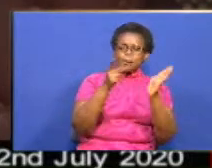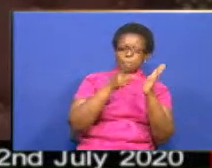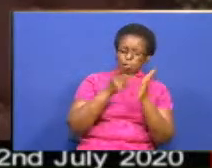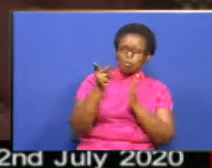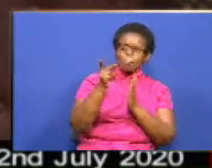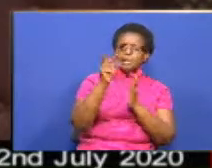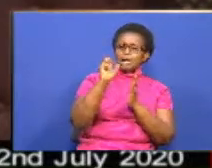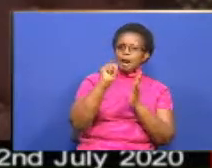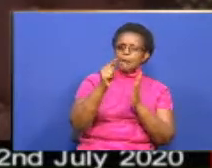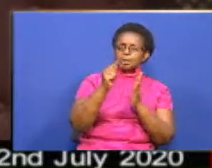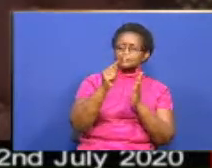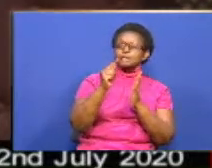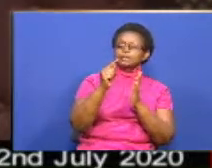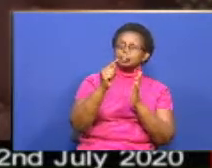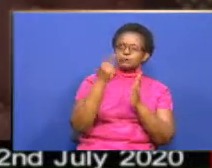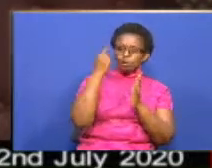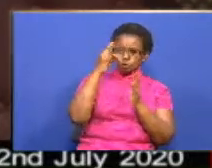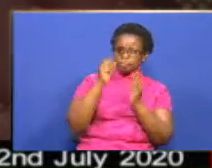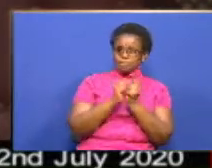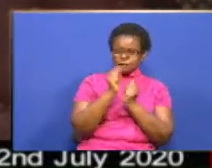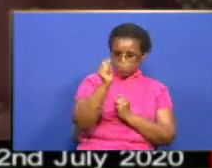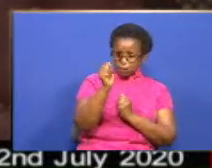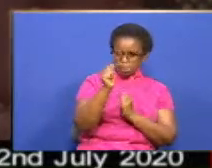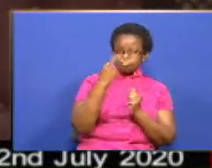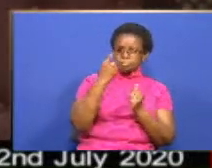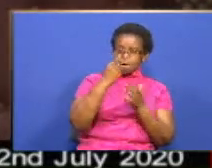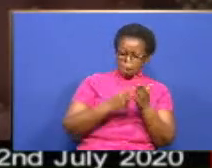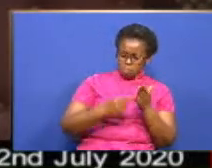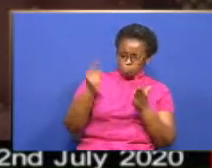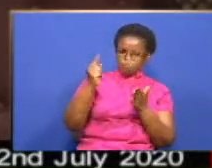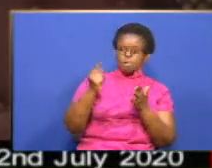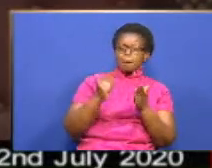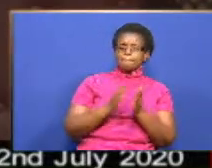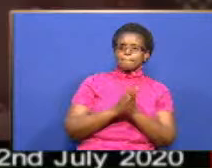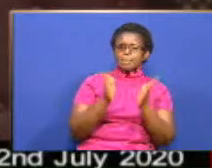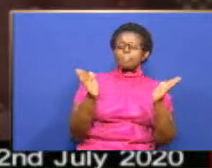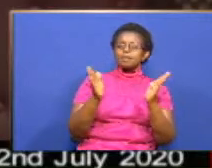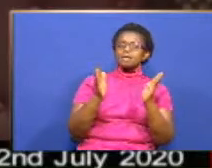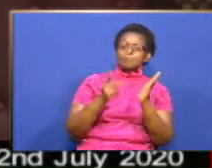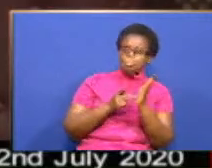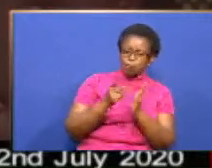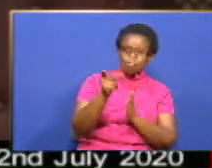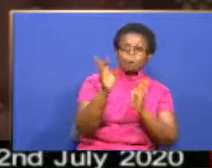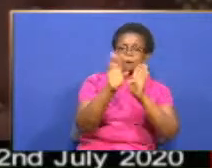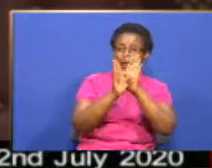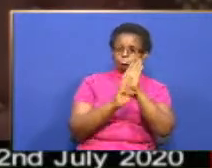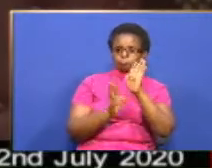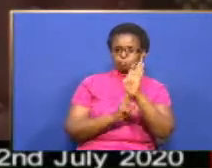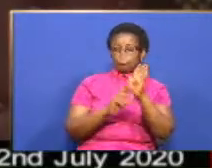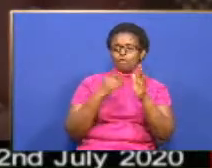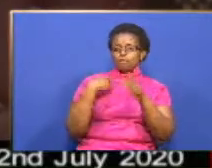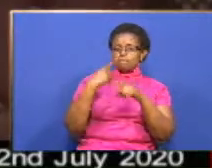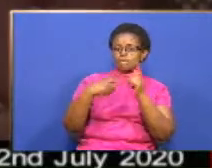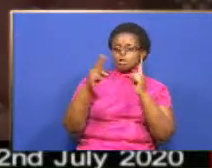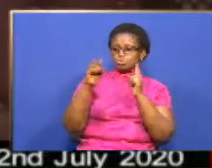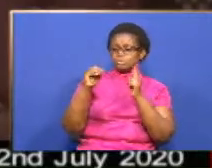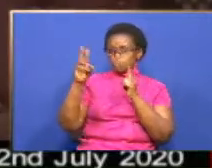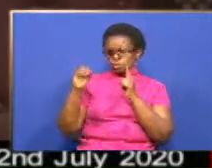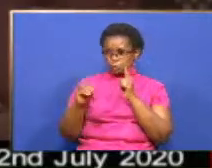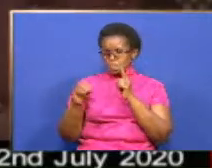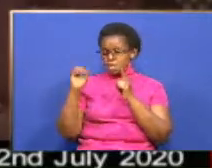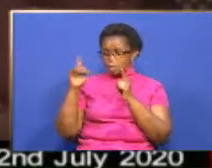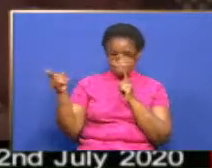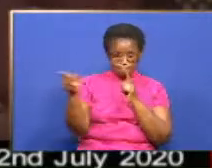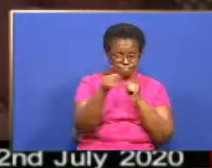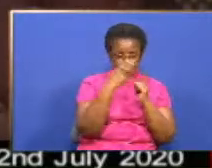Act of 2015, approves the Public Procurement and Asset Disposal Regulations of 2020. Will as many